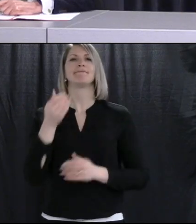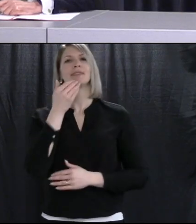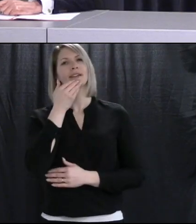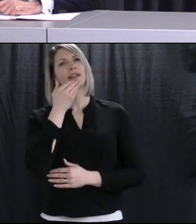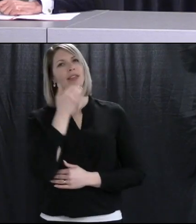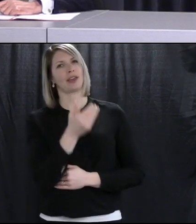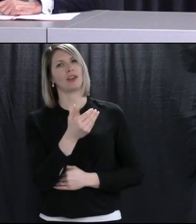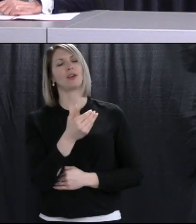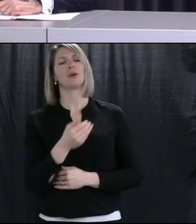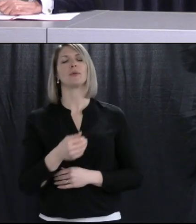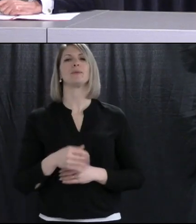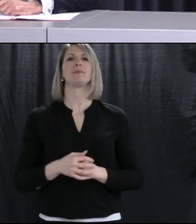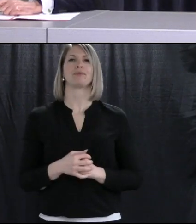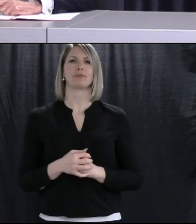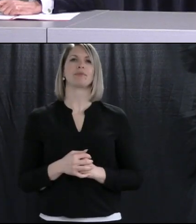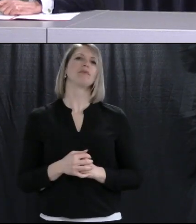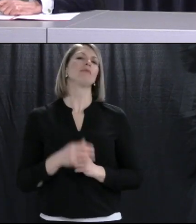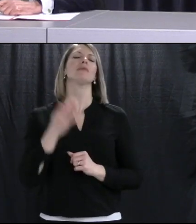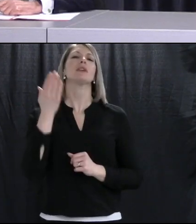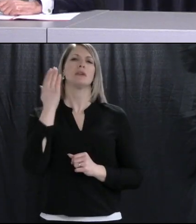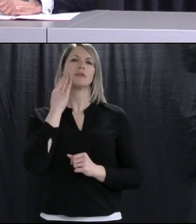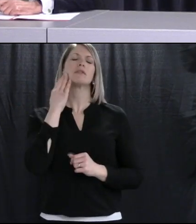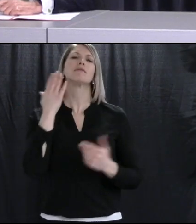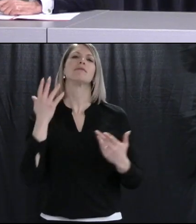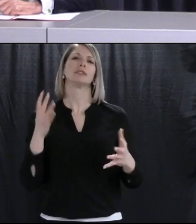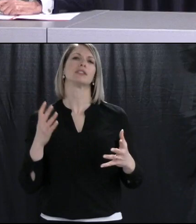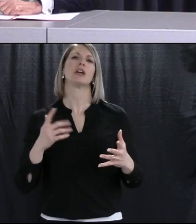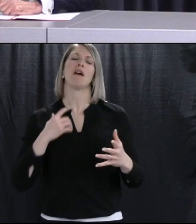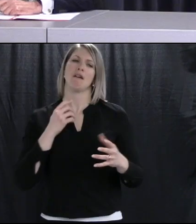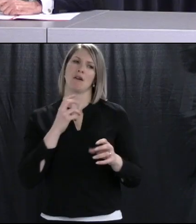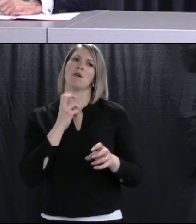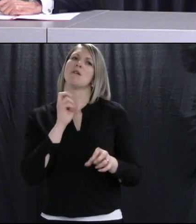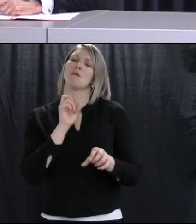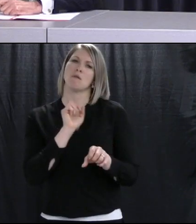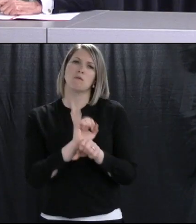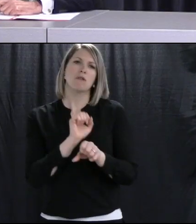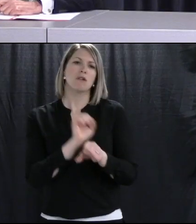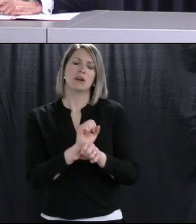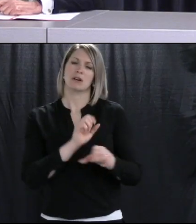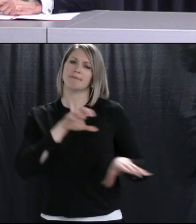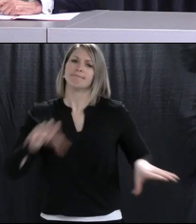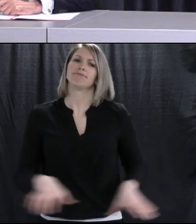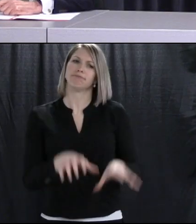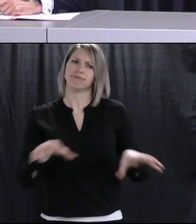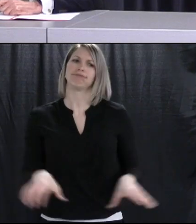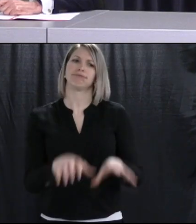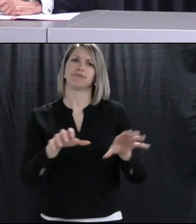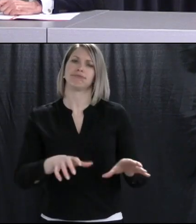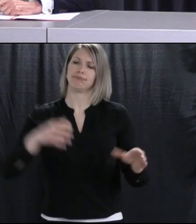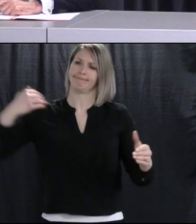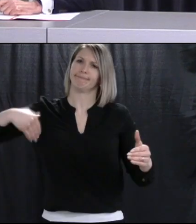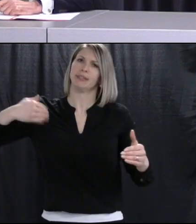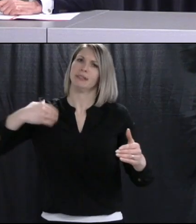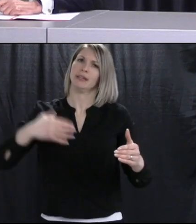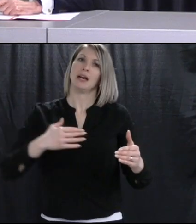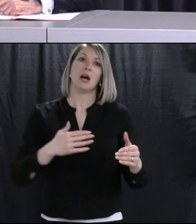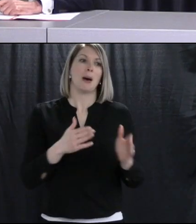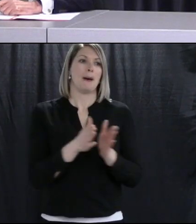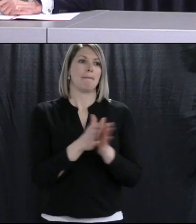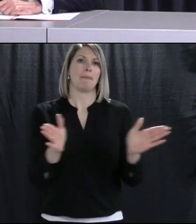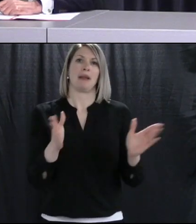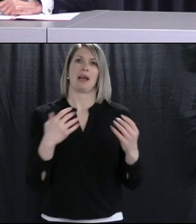must emphasize the hard work and diligence exercised by our small but mighty group of public